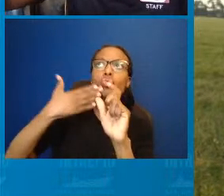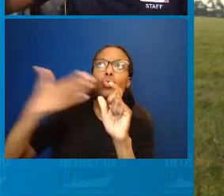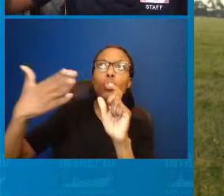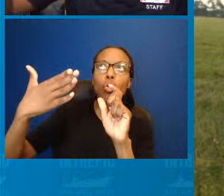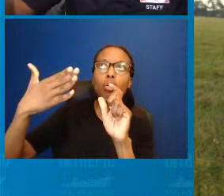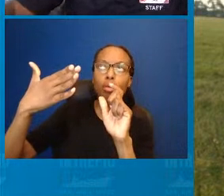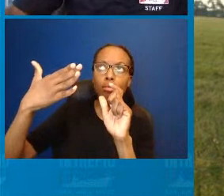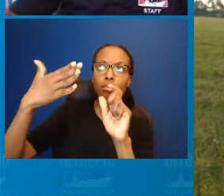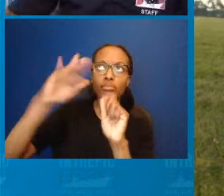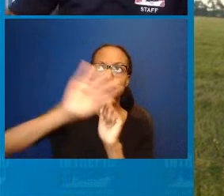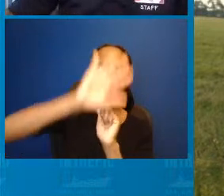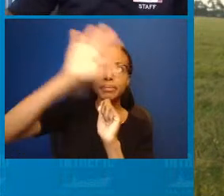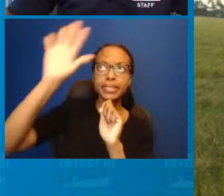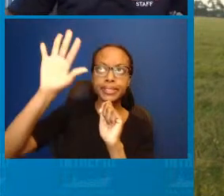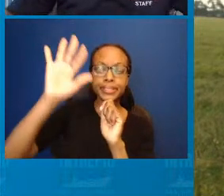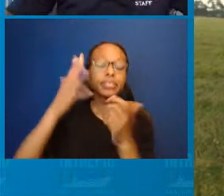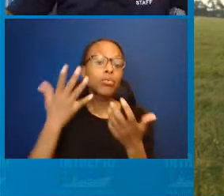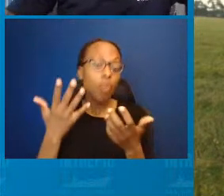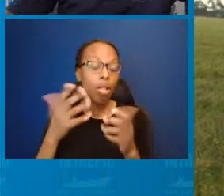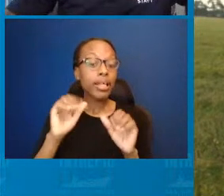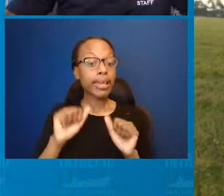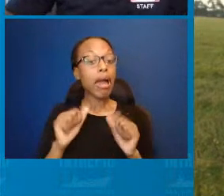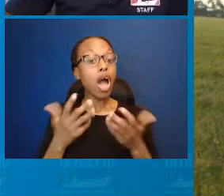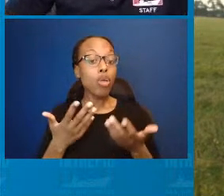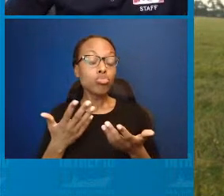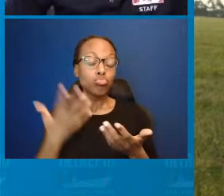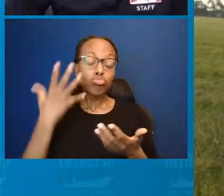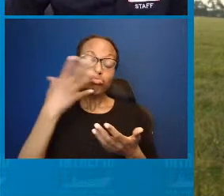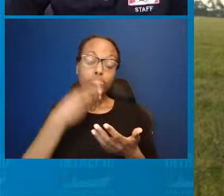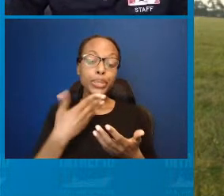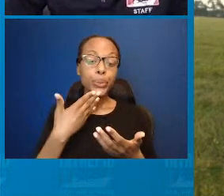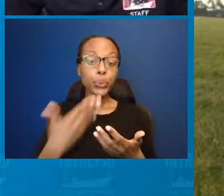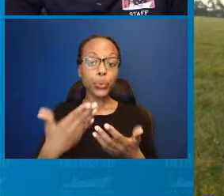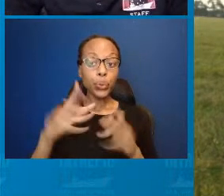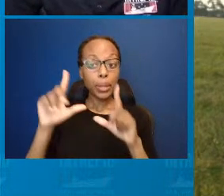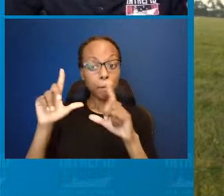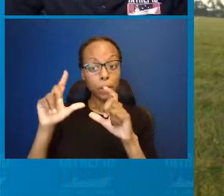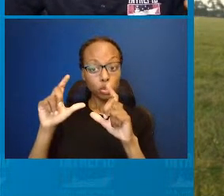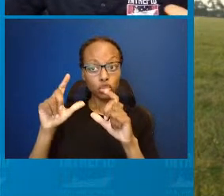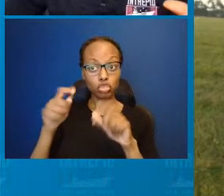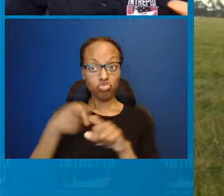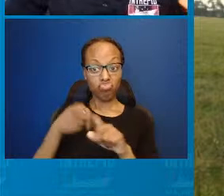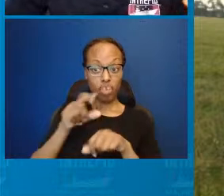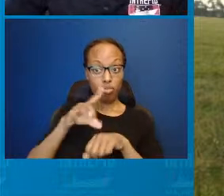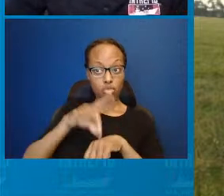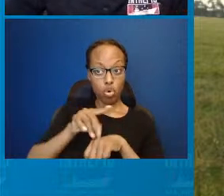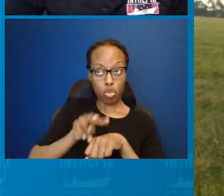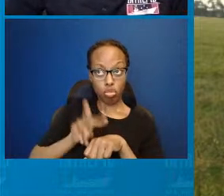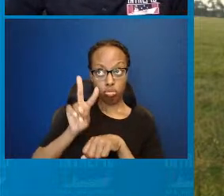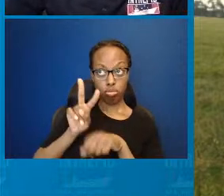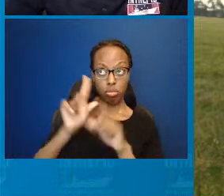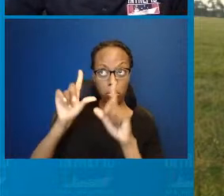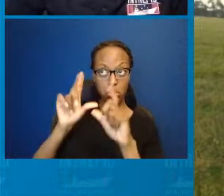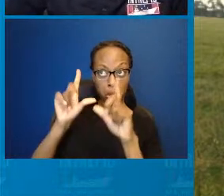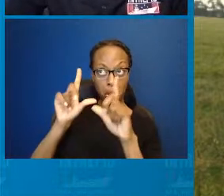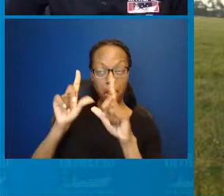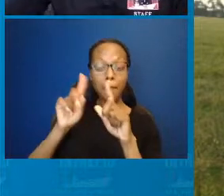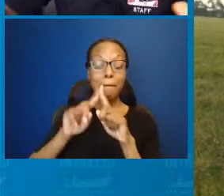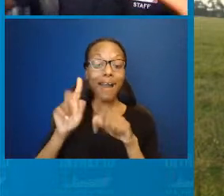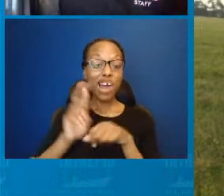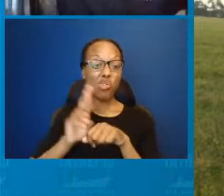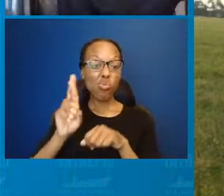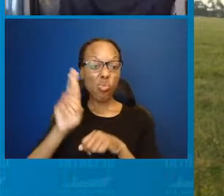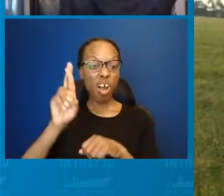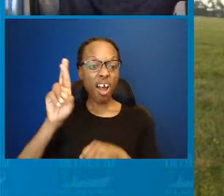using Earth telescopes. But it was when we sent the Hubble Space Telescope out into outer space that we truly got amazing images of outer